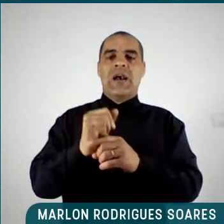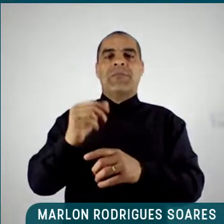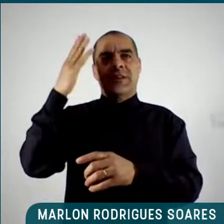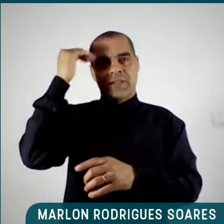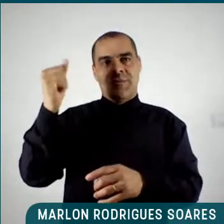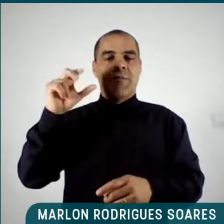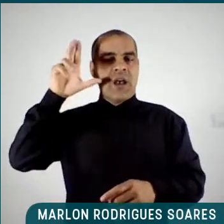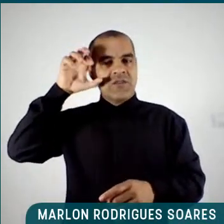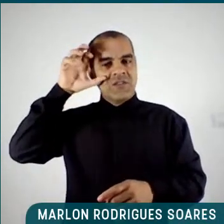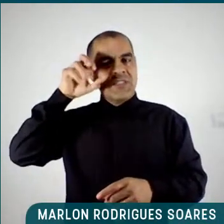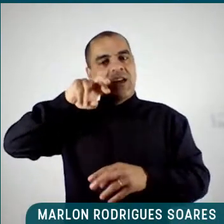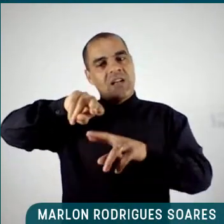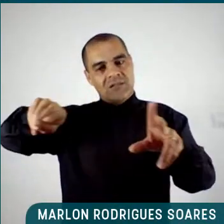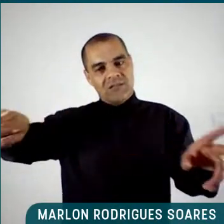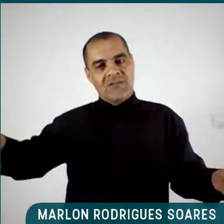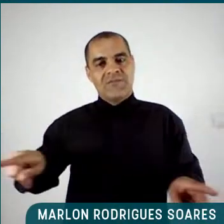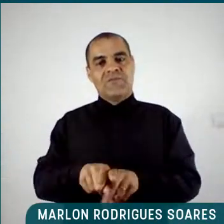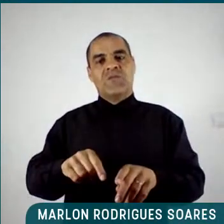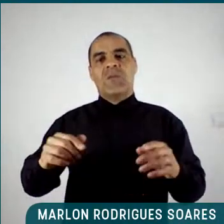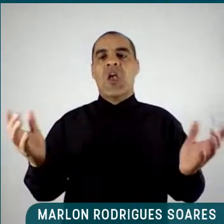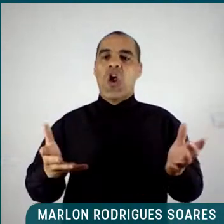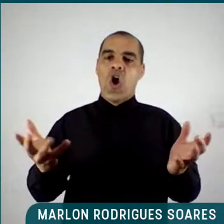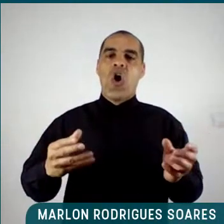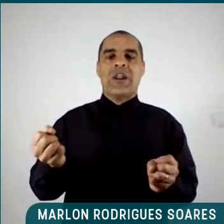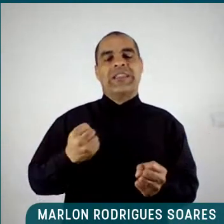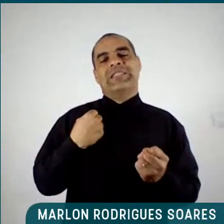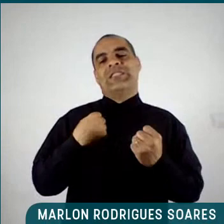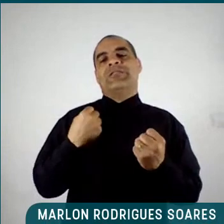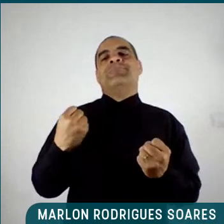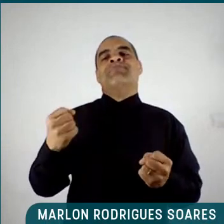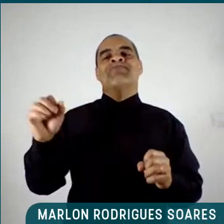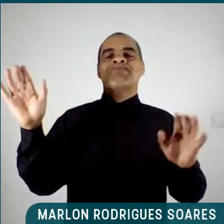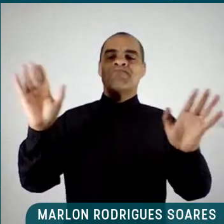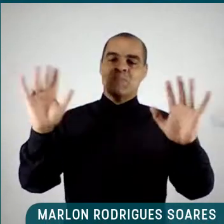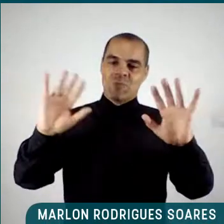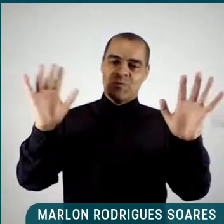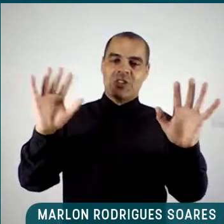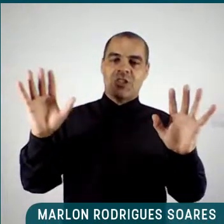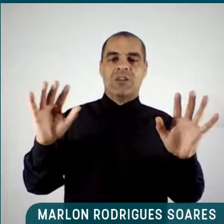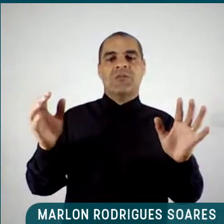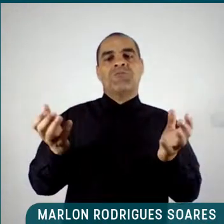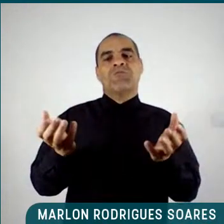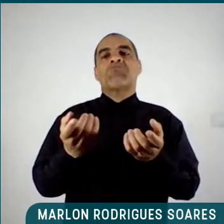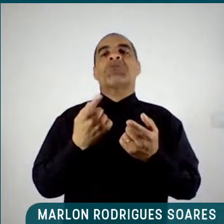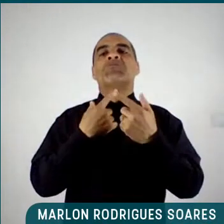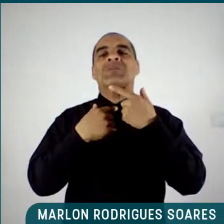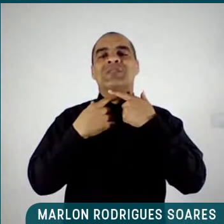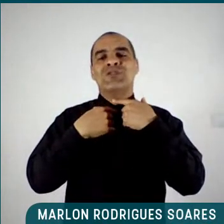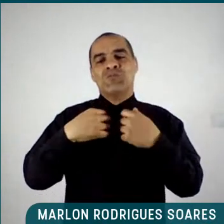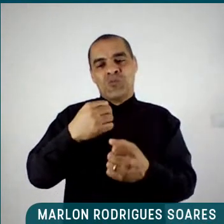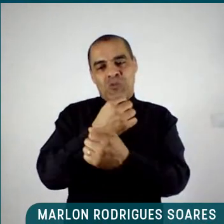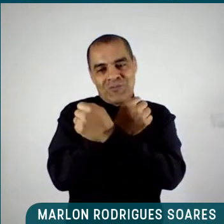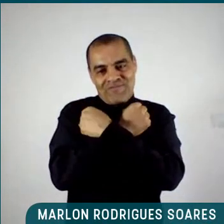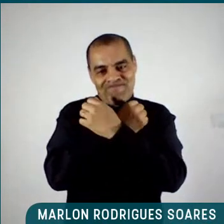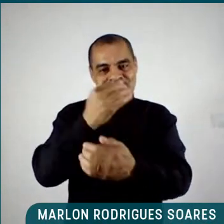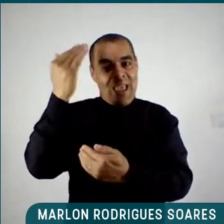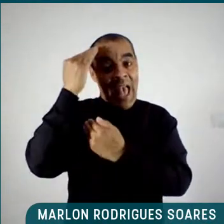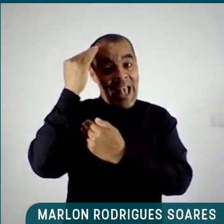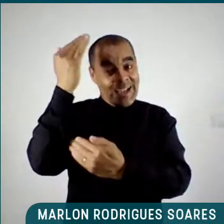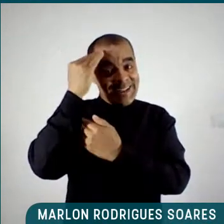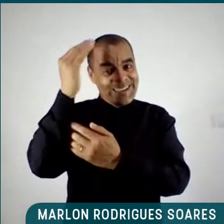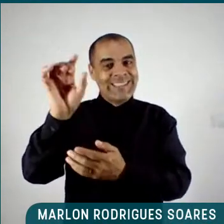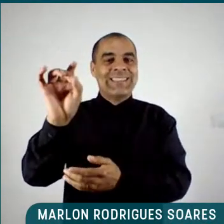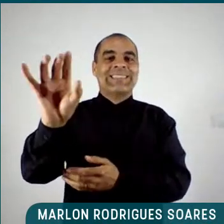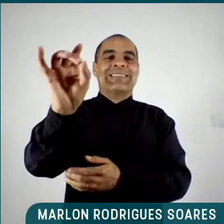know some more. Now it's time to say goodbye. I would like to thank all